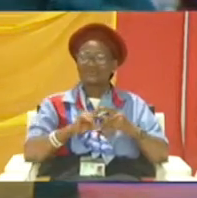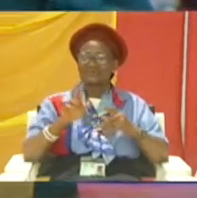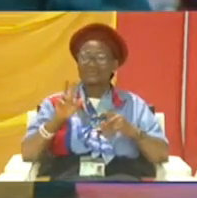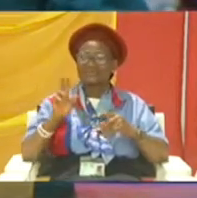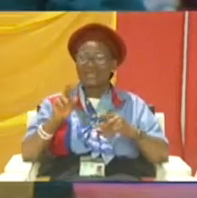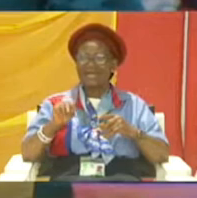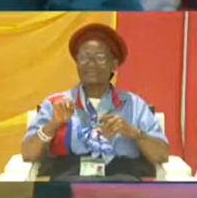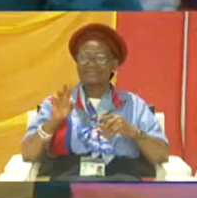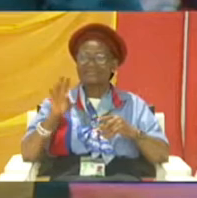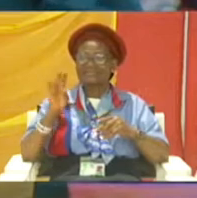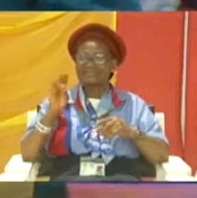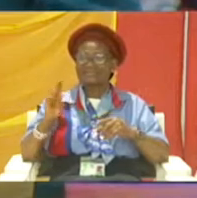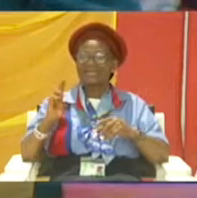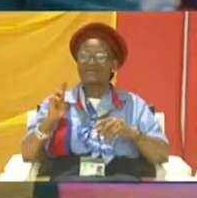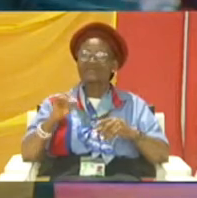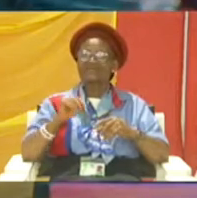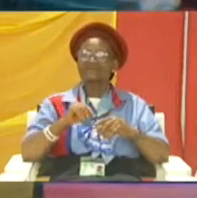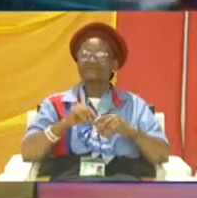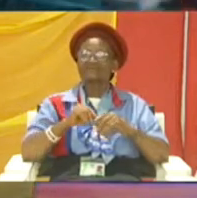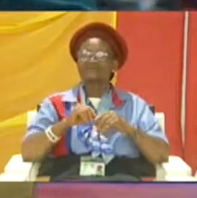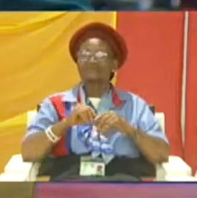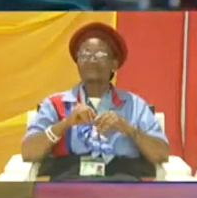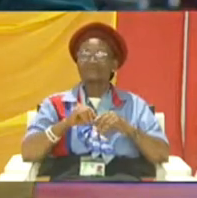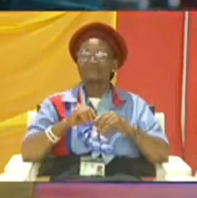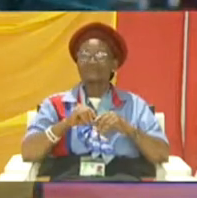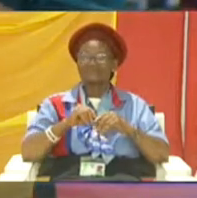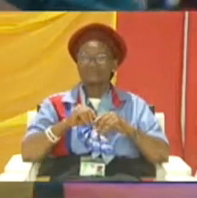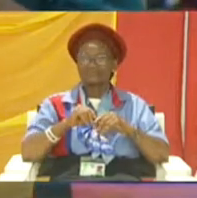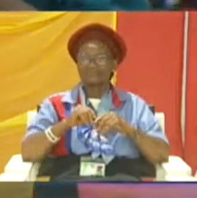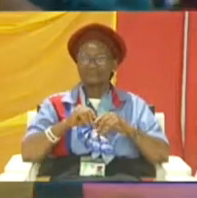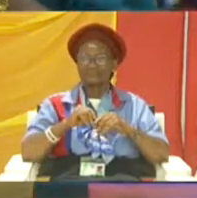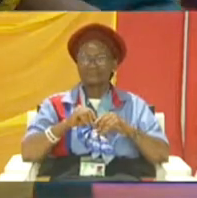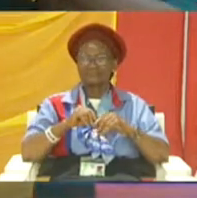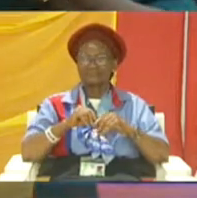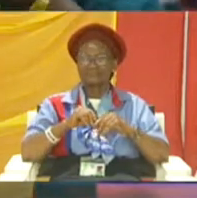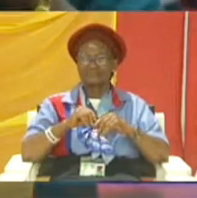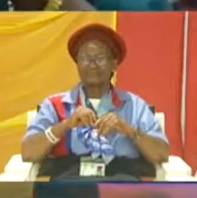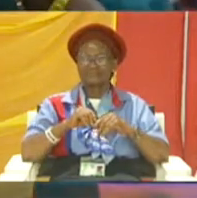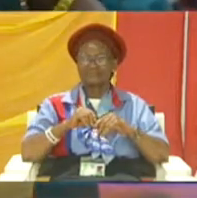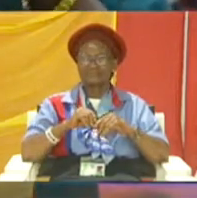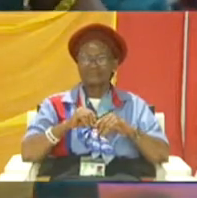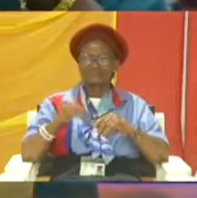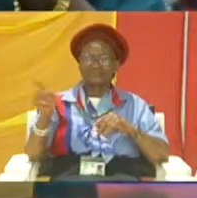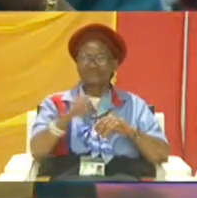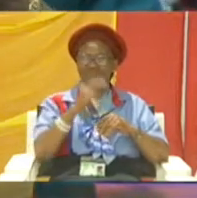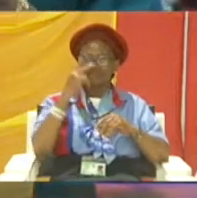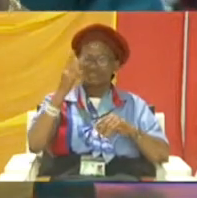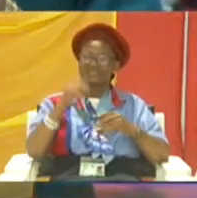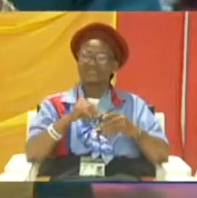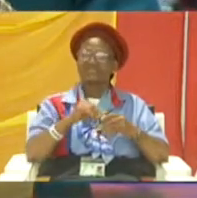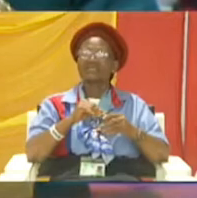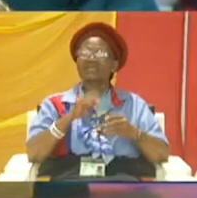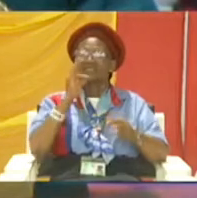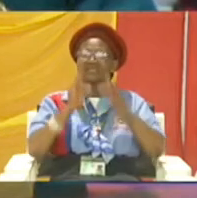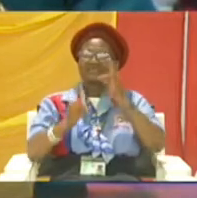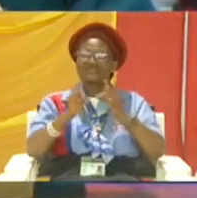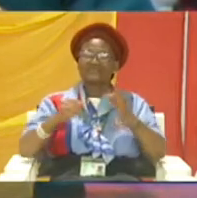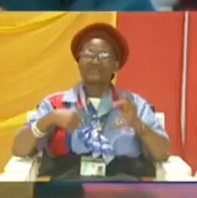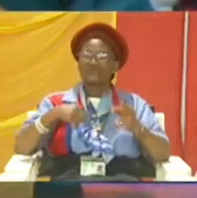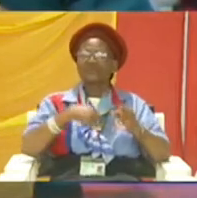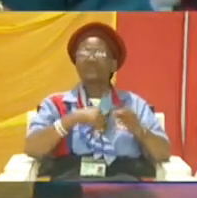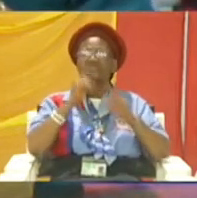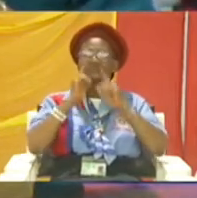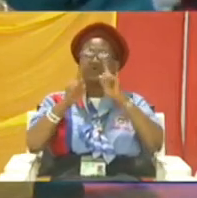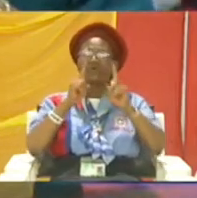de. Or to 37. Ese ikeji dilogbon de iketa dini ogoji. So because when we are talking about soul, ngba ti a ba nso nipa ti